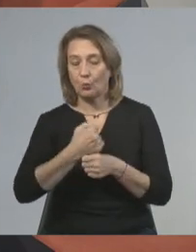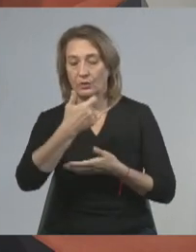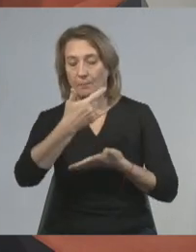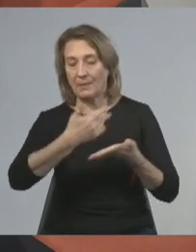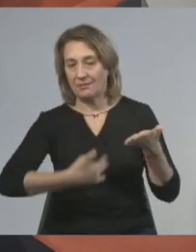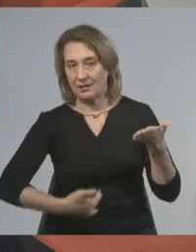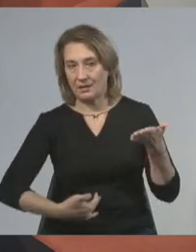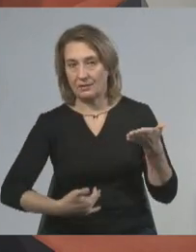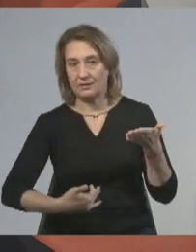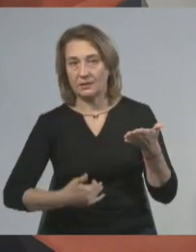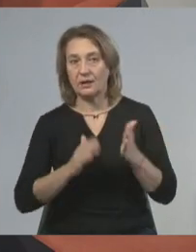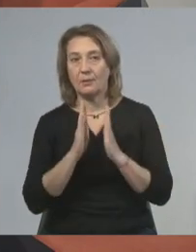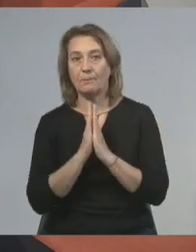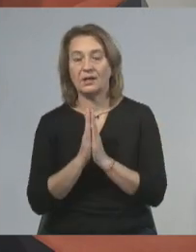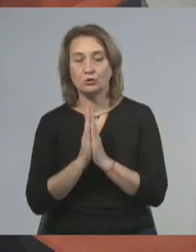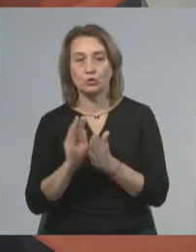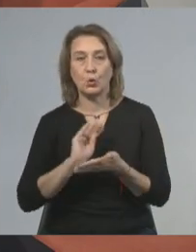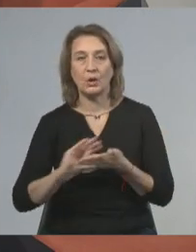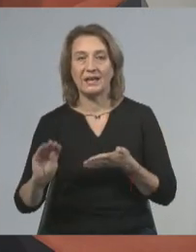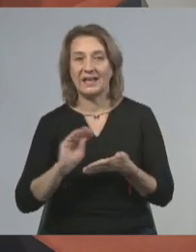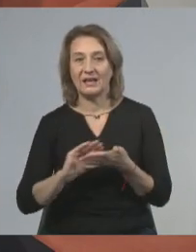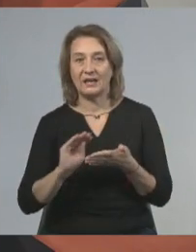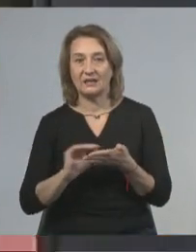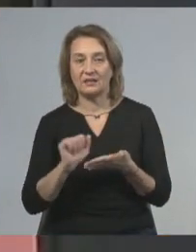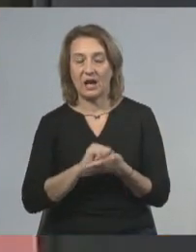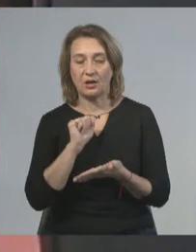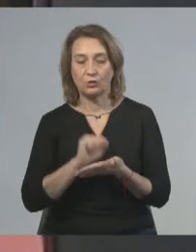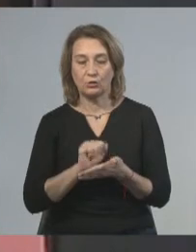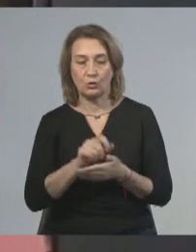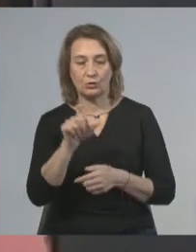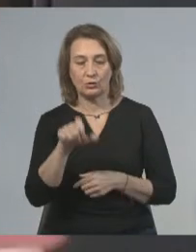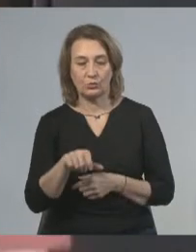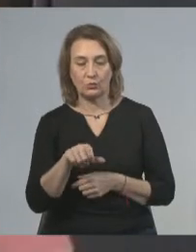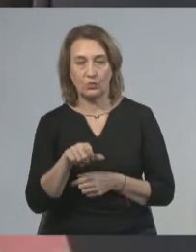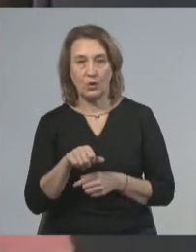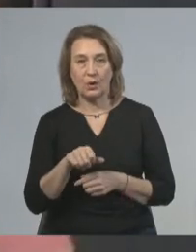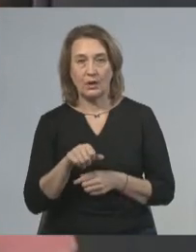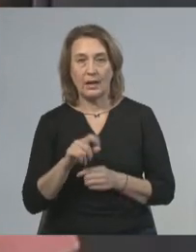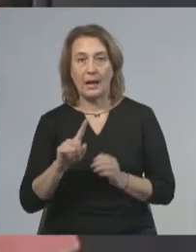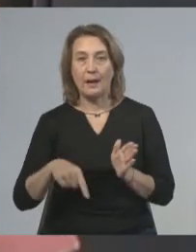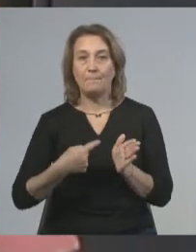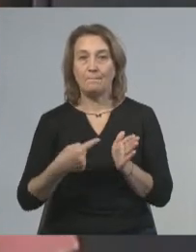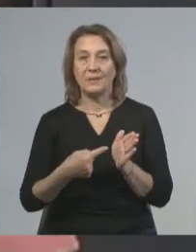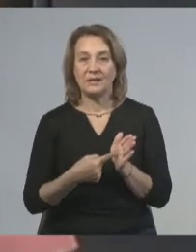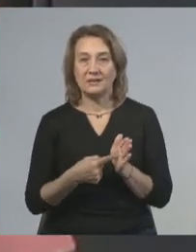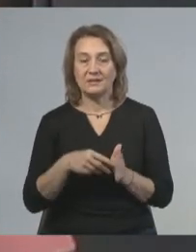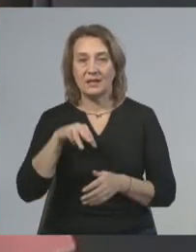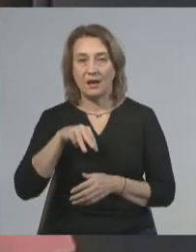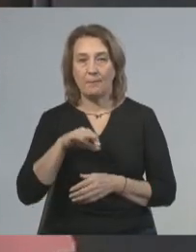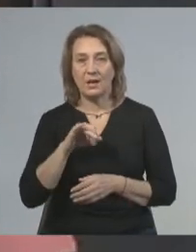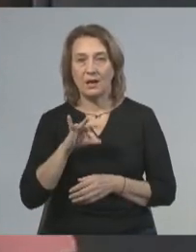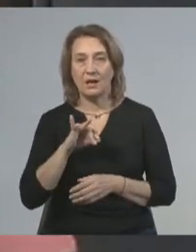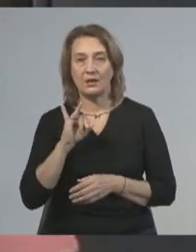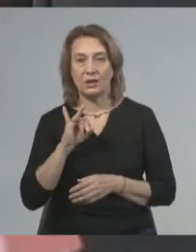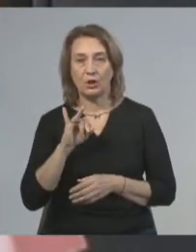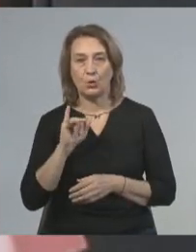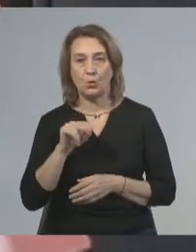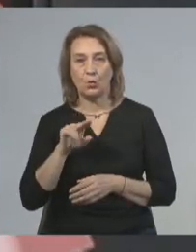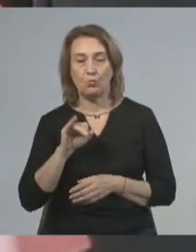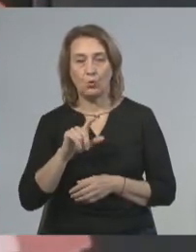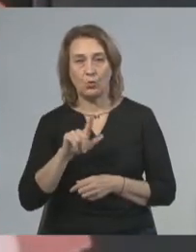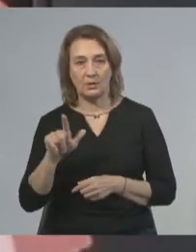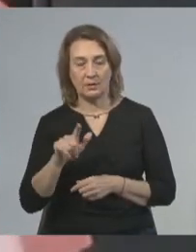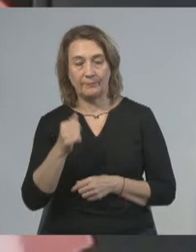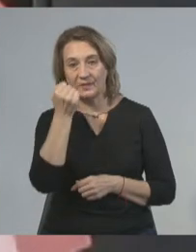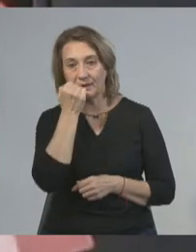like to give floor to anna malikina editor-in-chief of the regional site zero six twenty-nine commute so she also